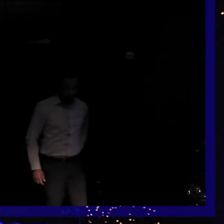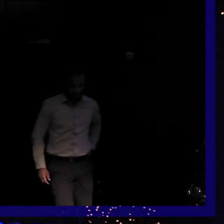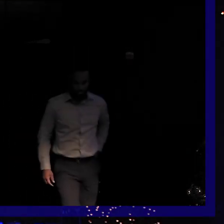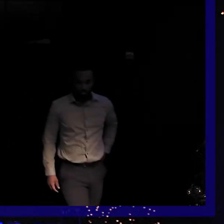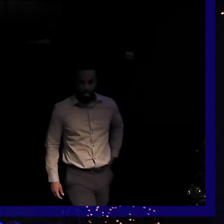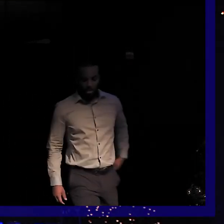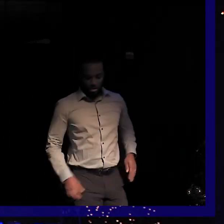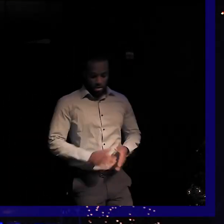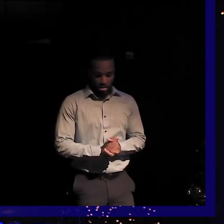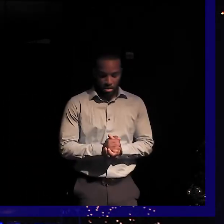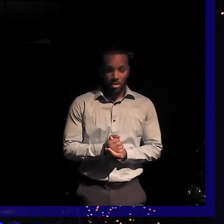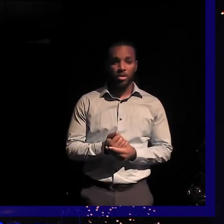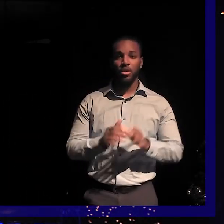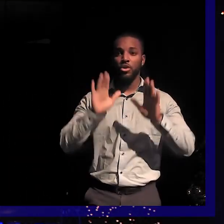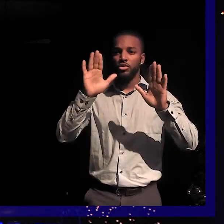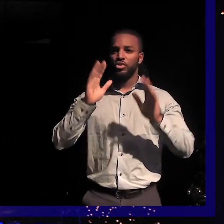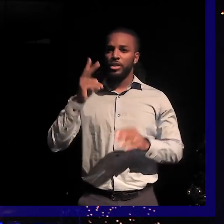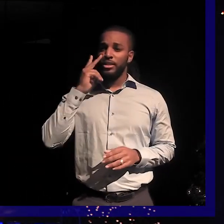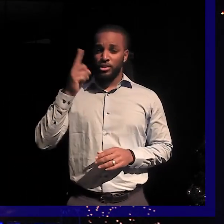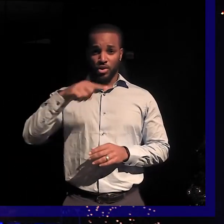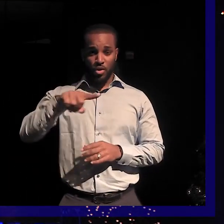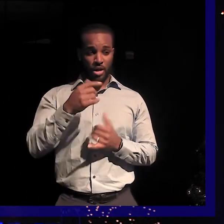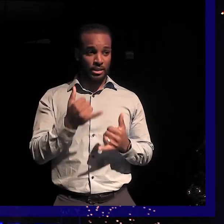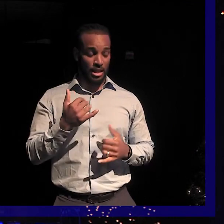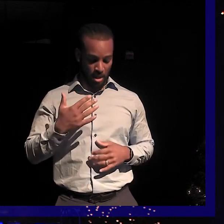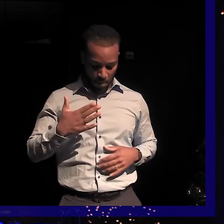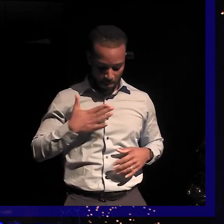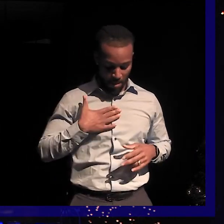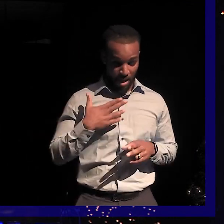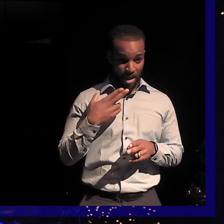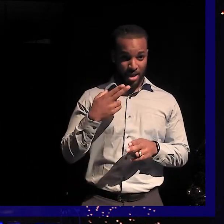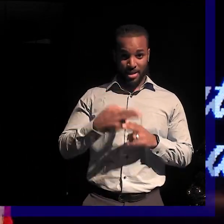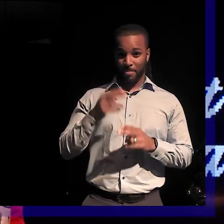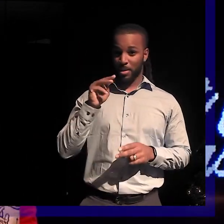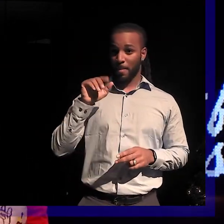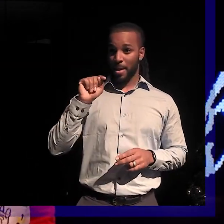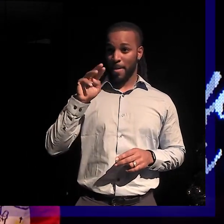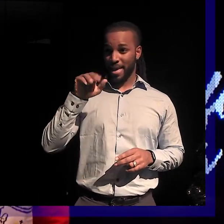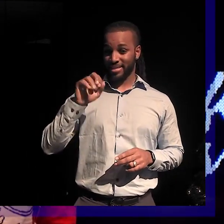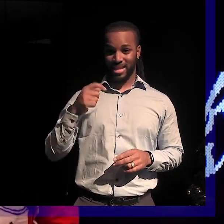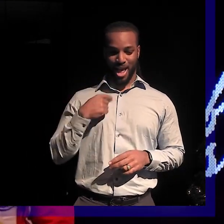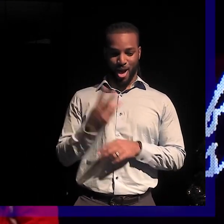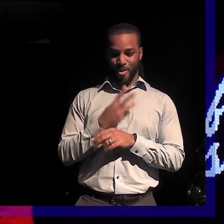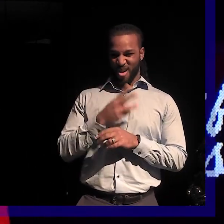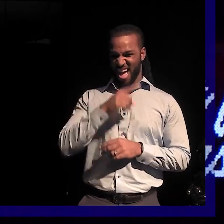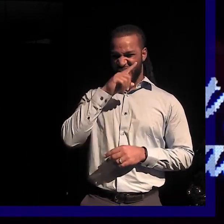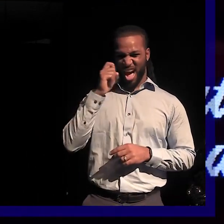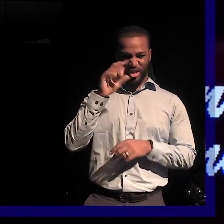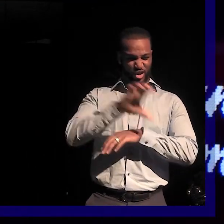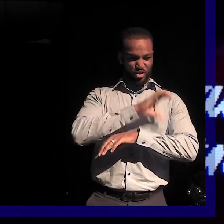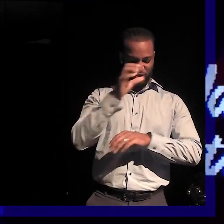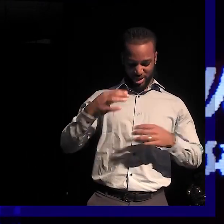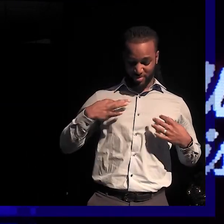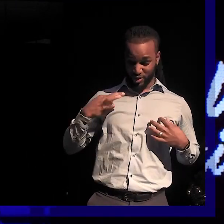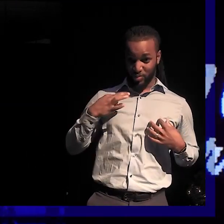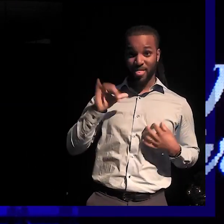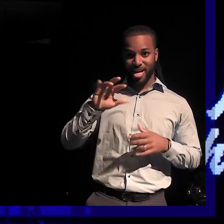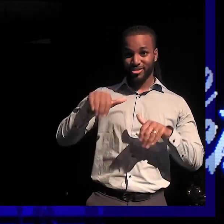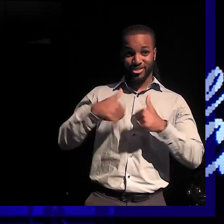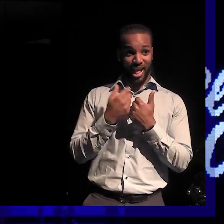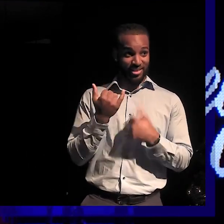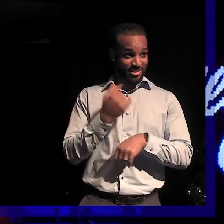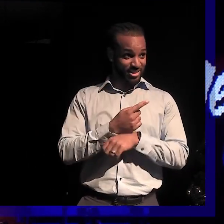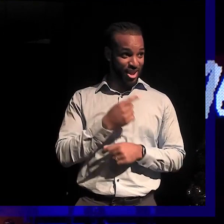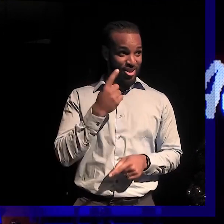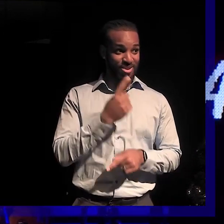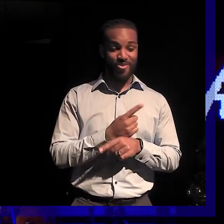Great to see you guys, Vineyard family. My name is Matt Massey, and I am wearing an ugly Christmas sweater. That was the challenge put out to you, to wear an ugly